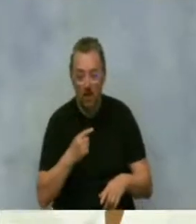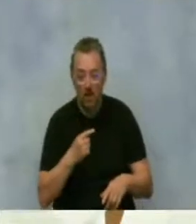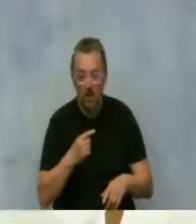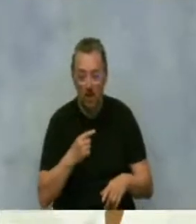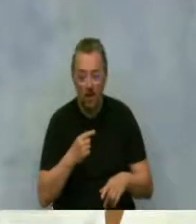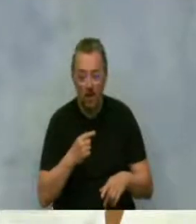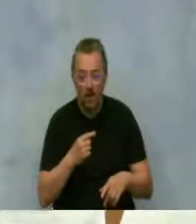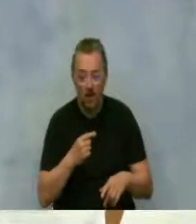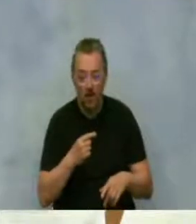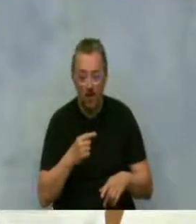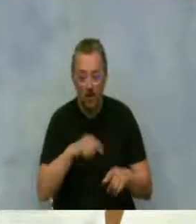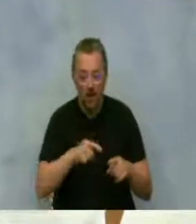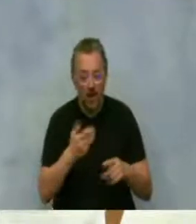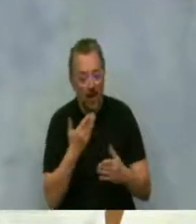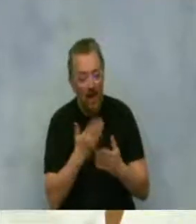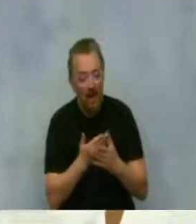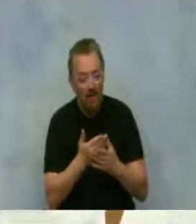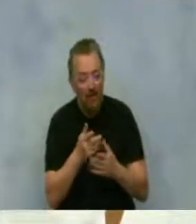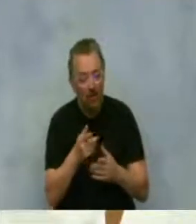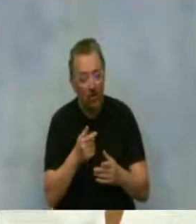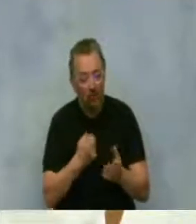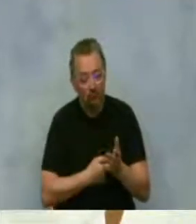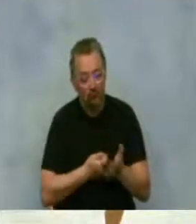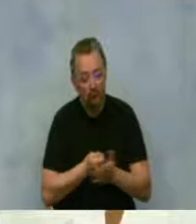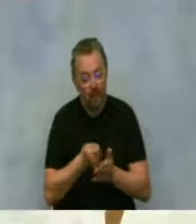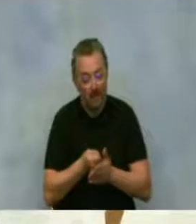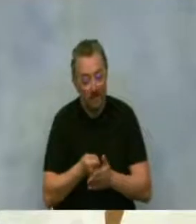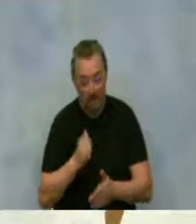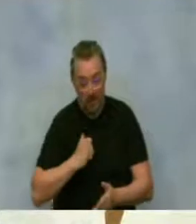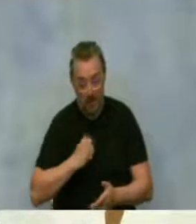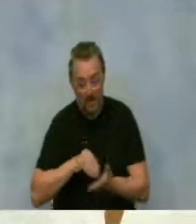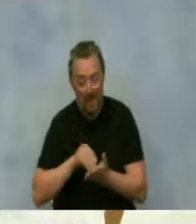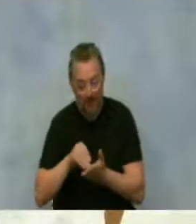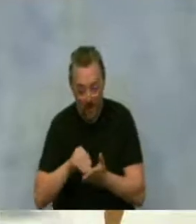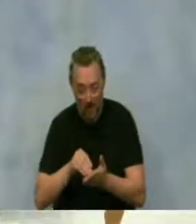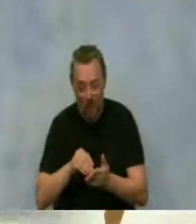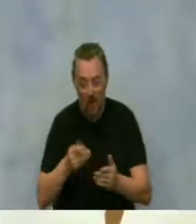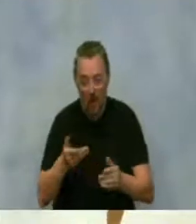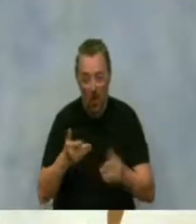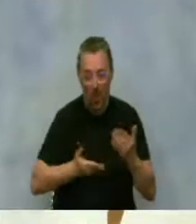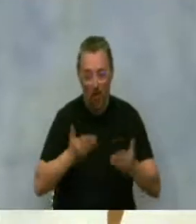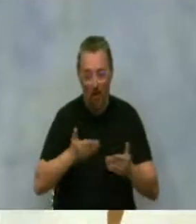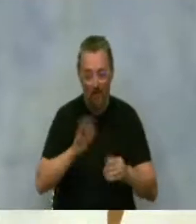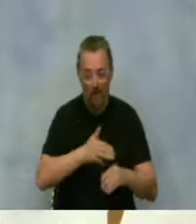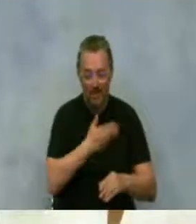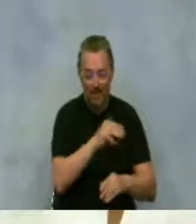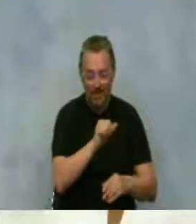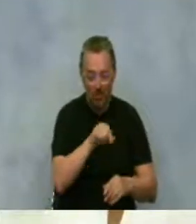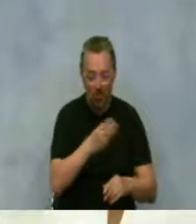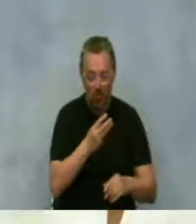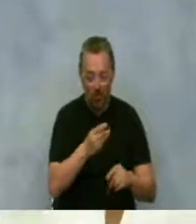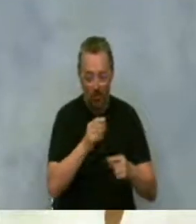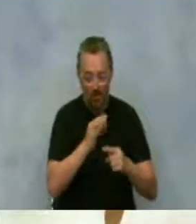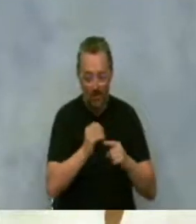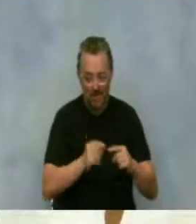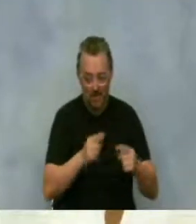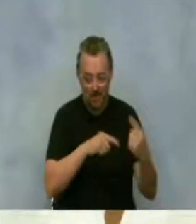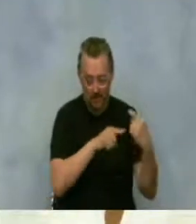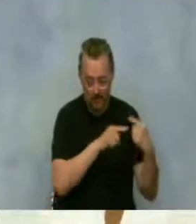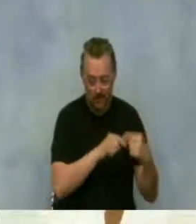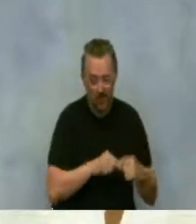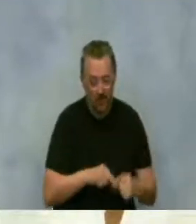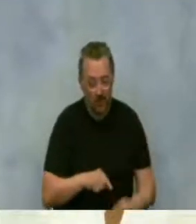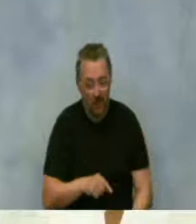was collected against rent due in the year, against a target of 96.3%. The table at